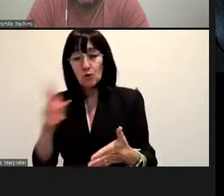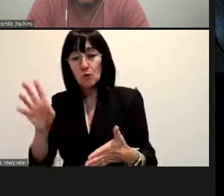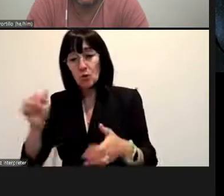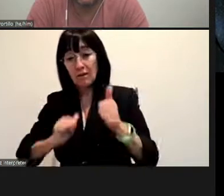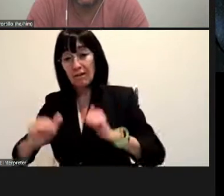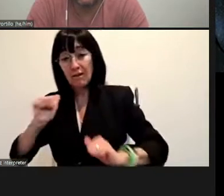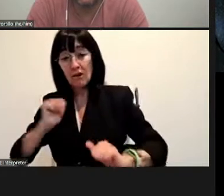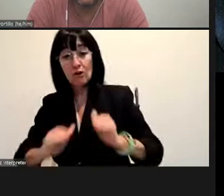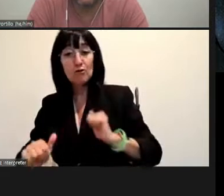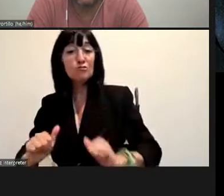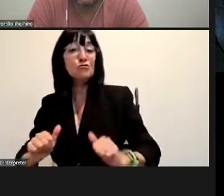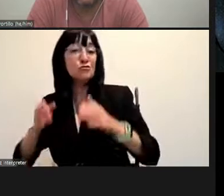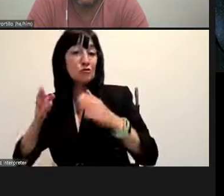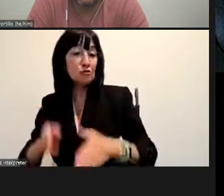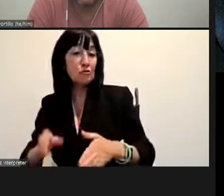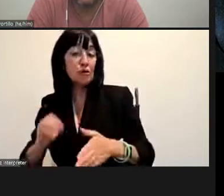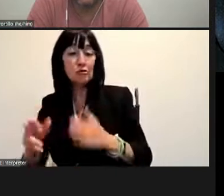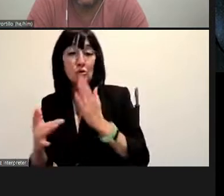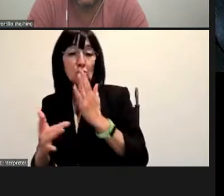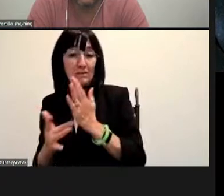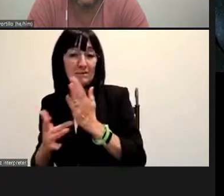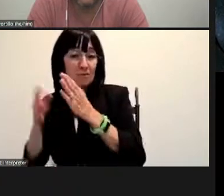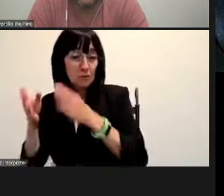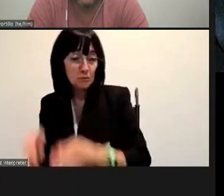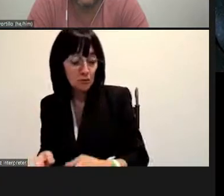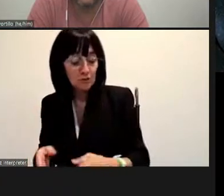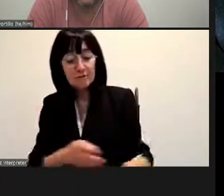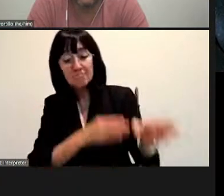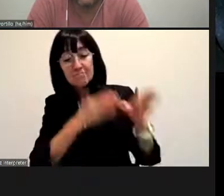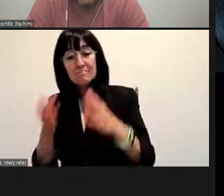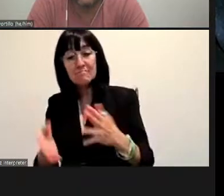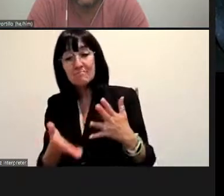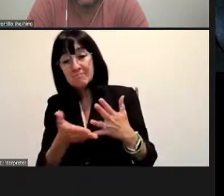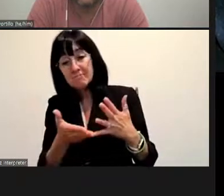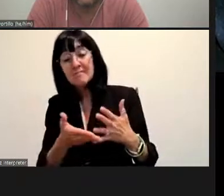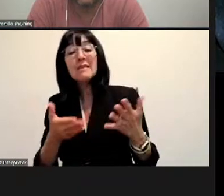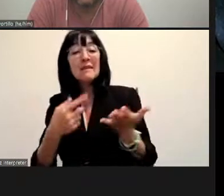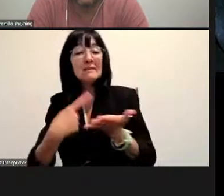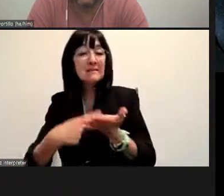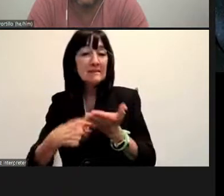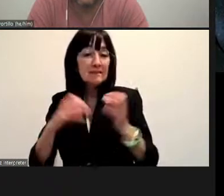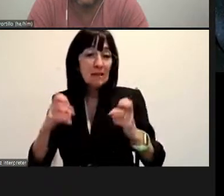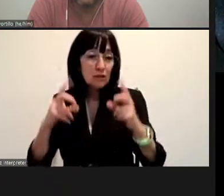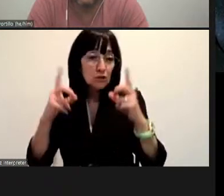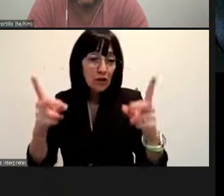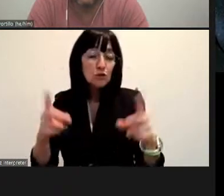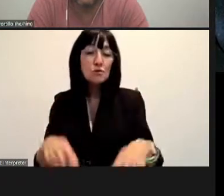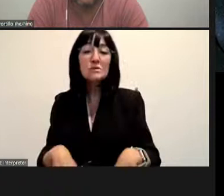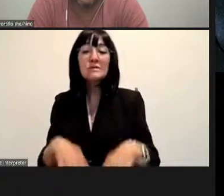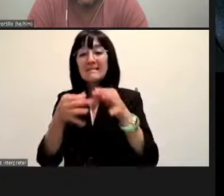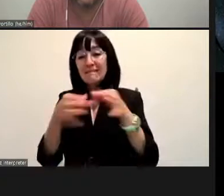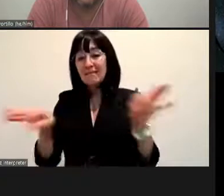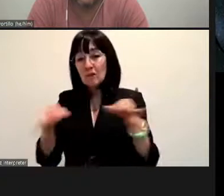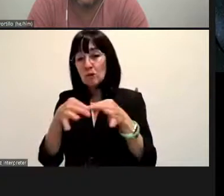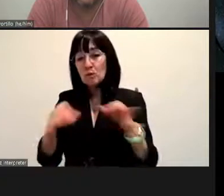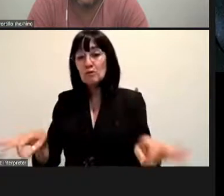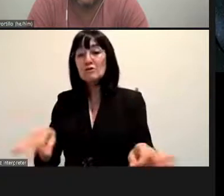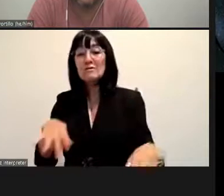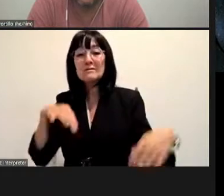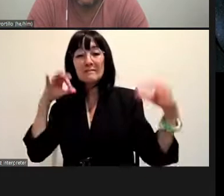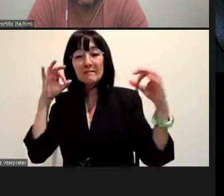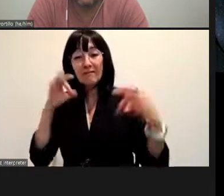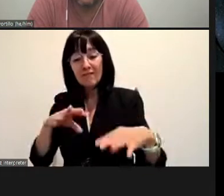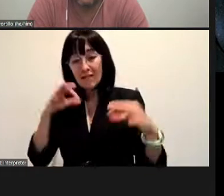technician. We spoke about education, feedback loops, language that we're using, collaborative structures and